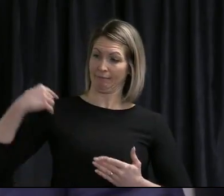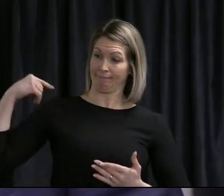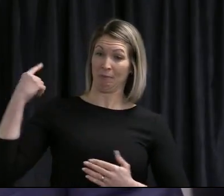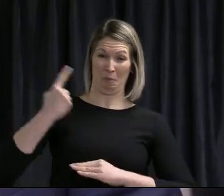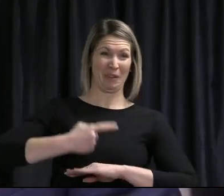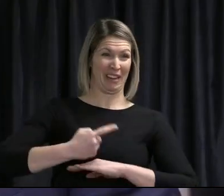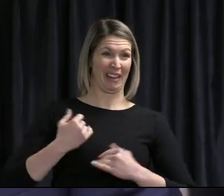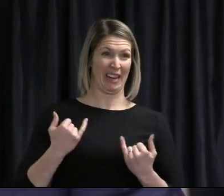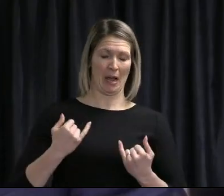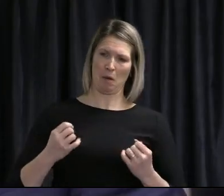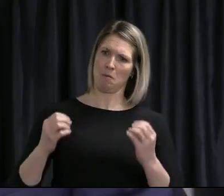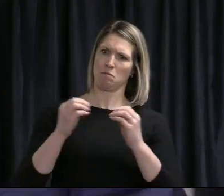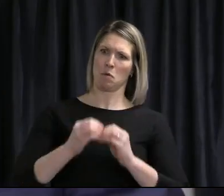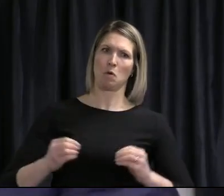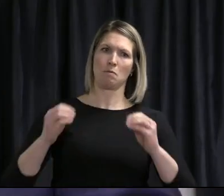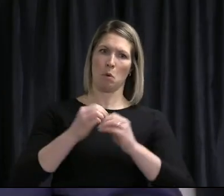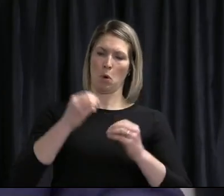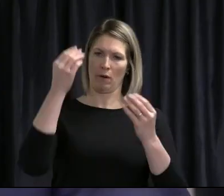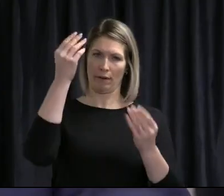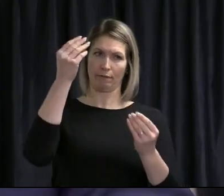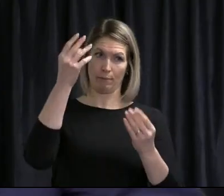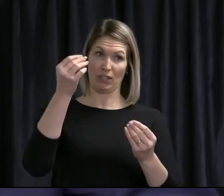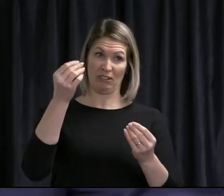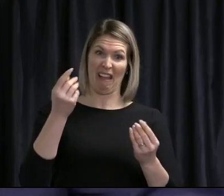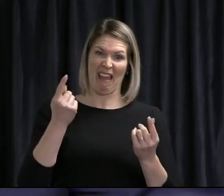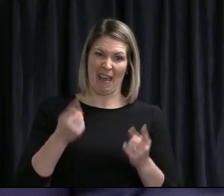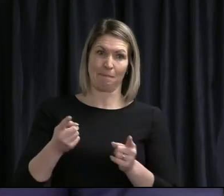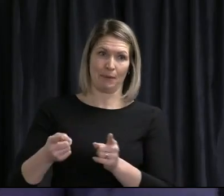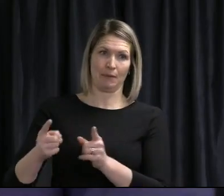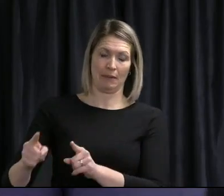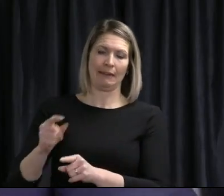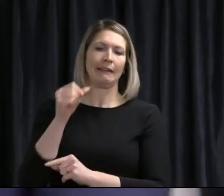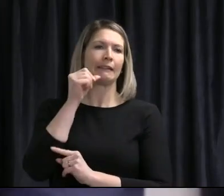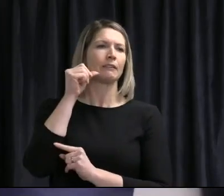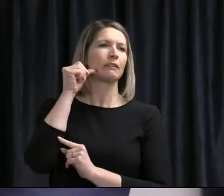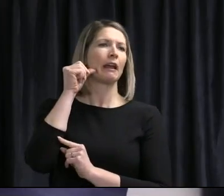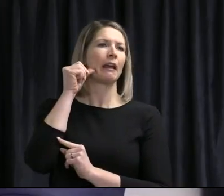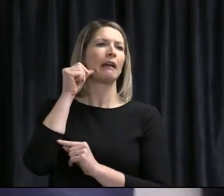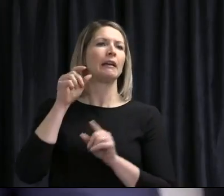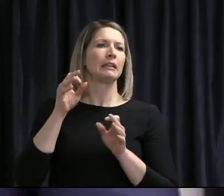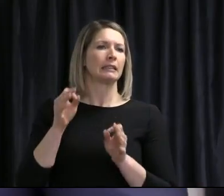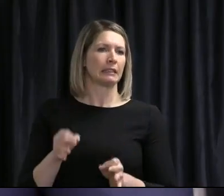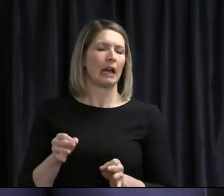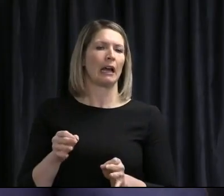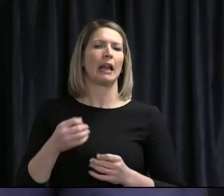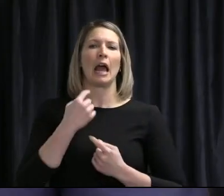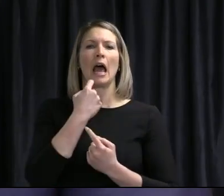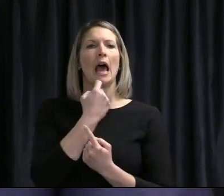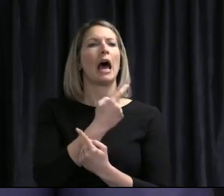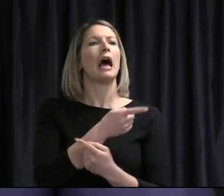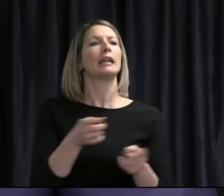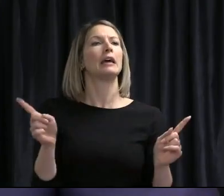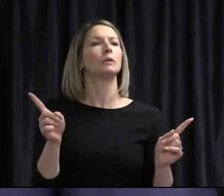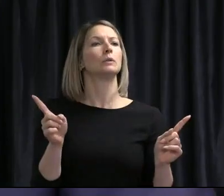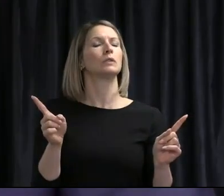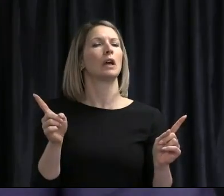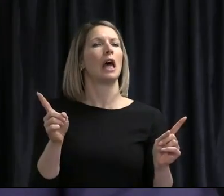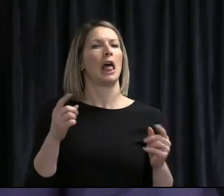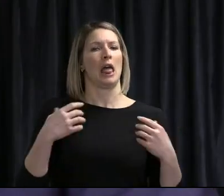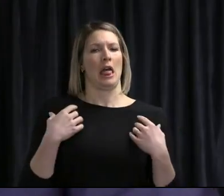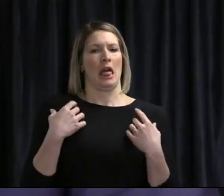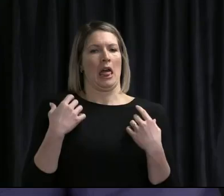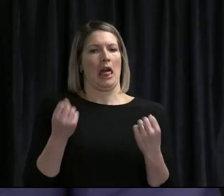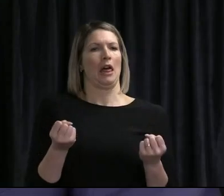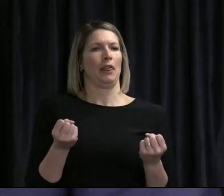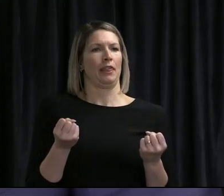again, and yesterday we announced measures to bolster the acute healthcare system and